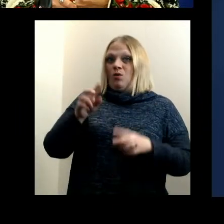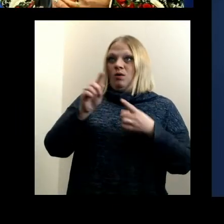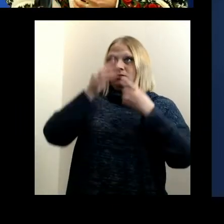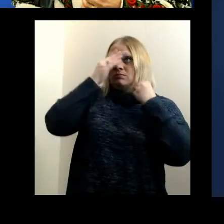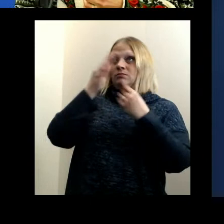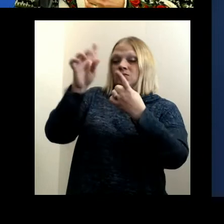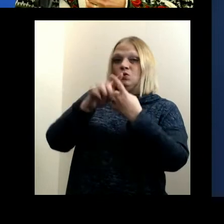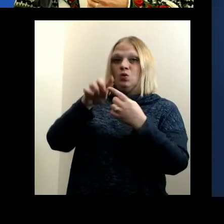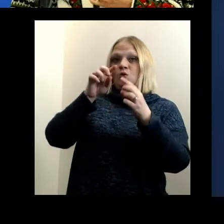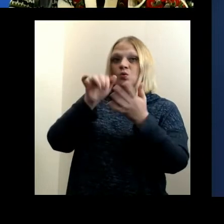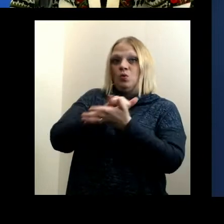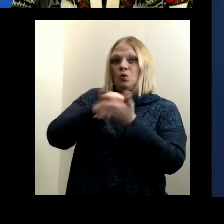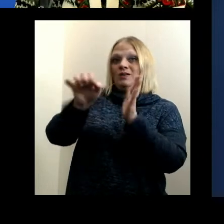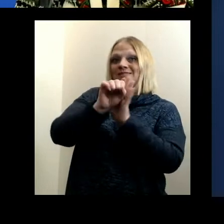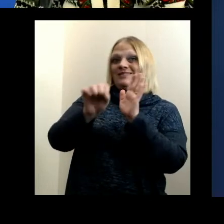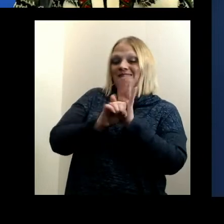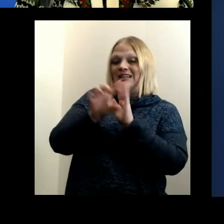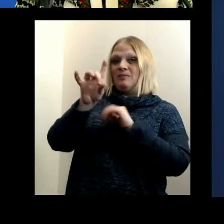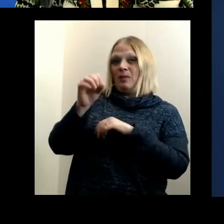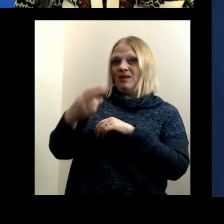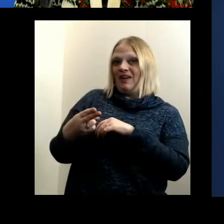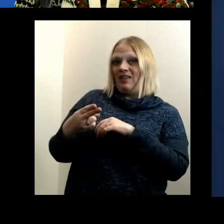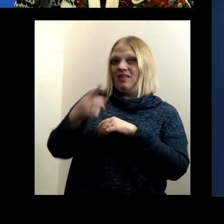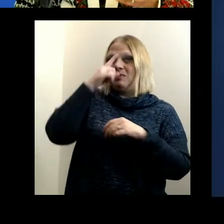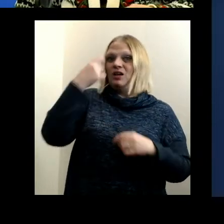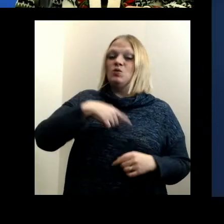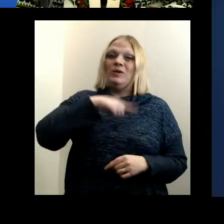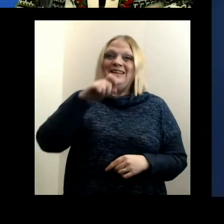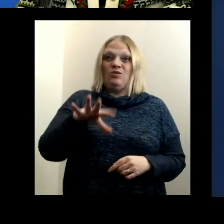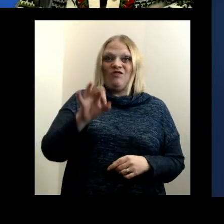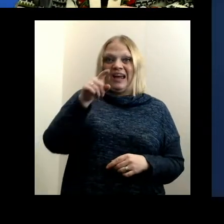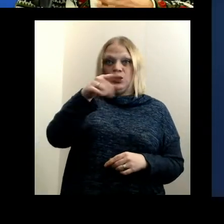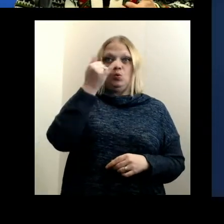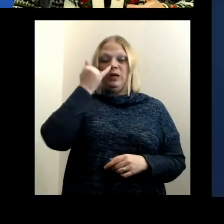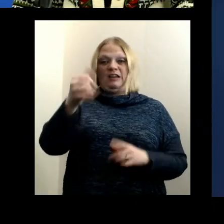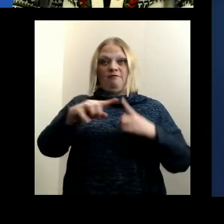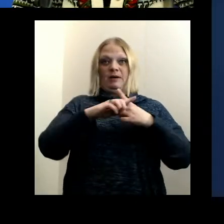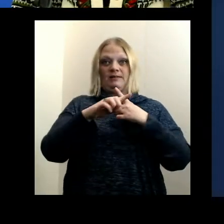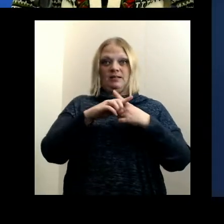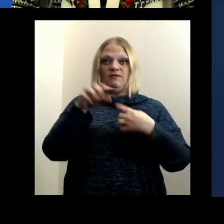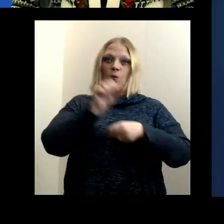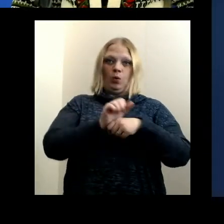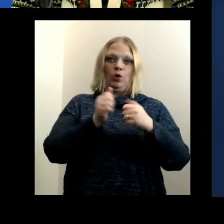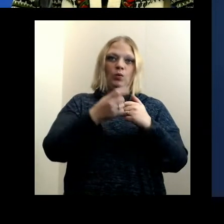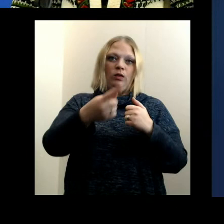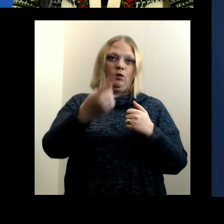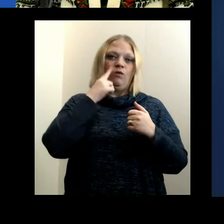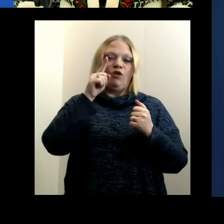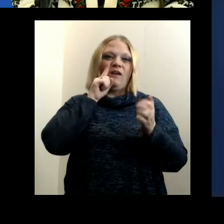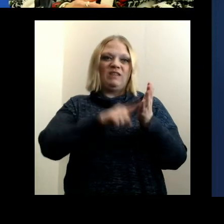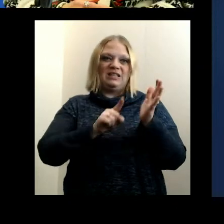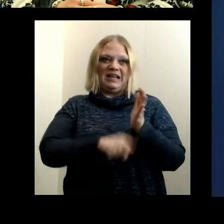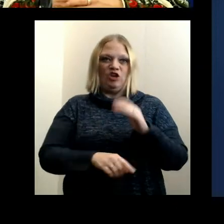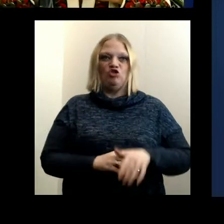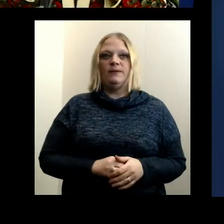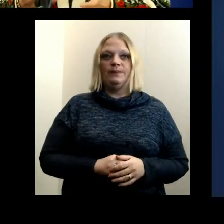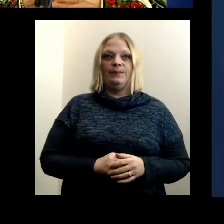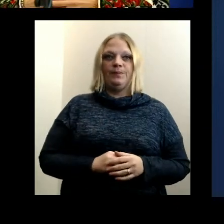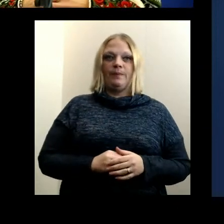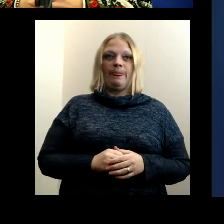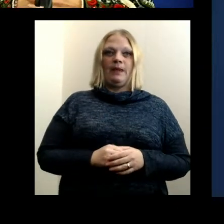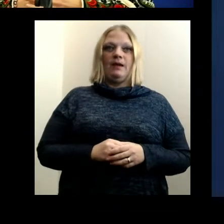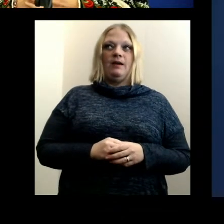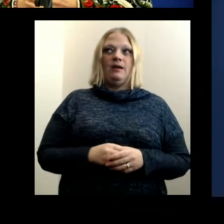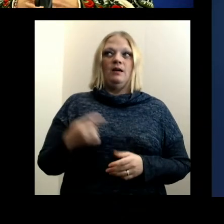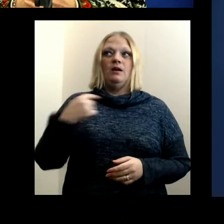York State Department of Health, so that we will be able to find you if you're positive and work with you for a case investigation. We've